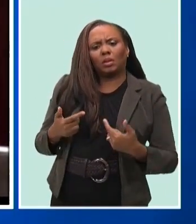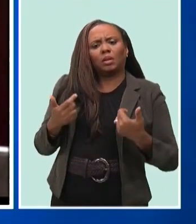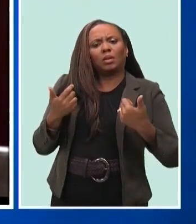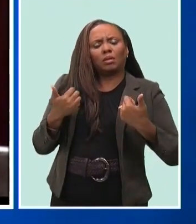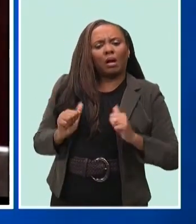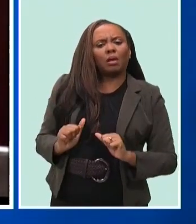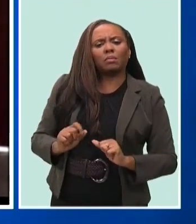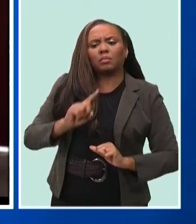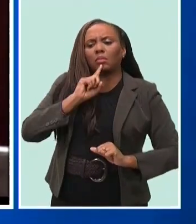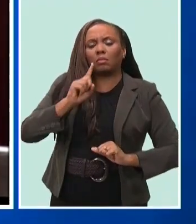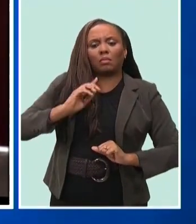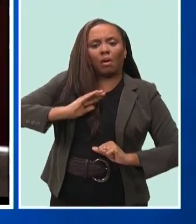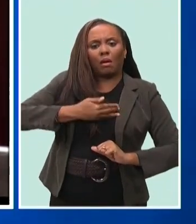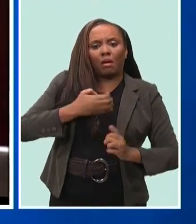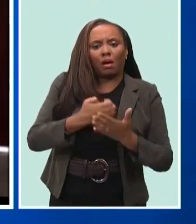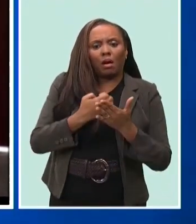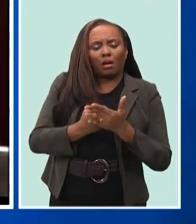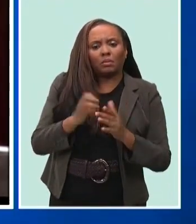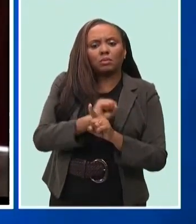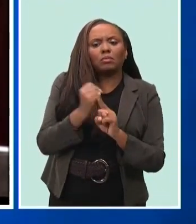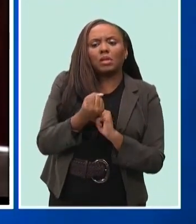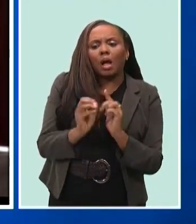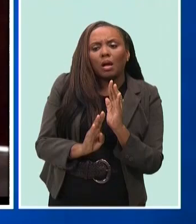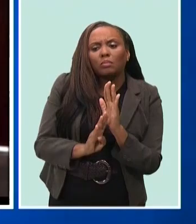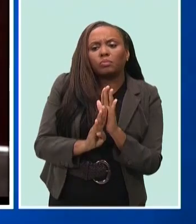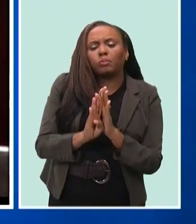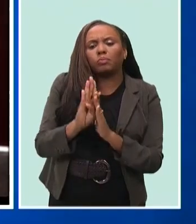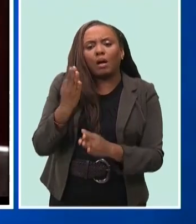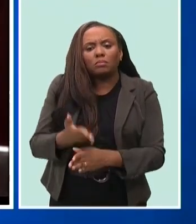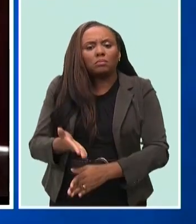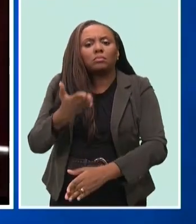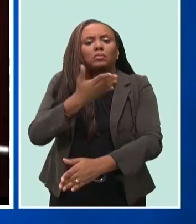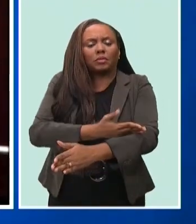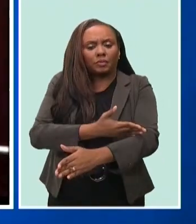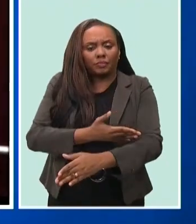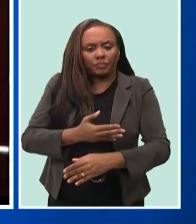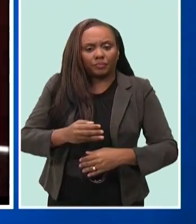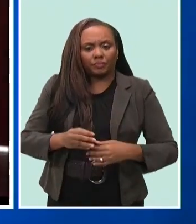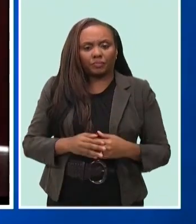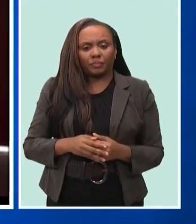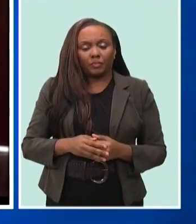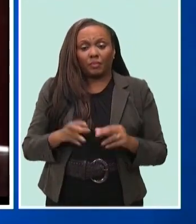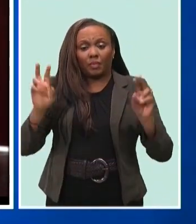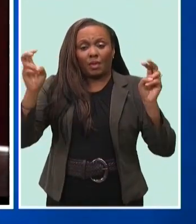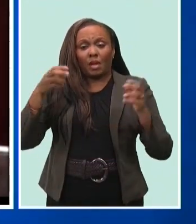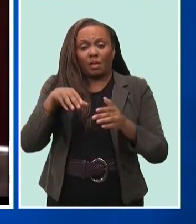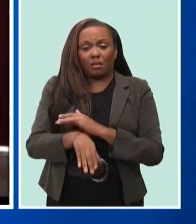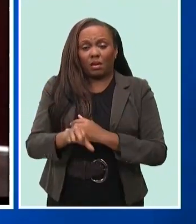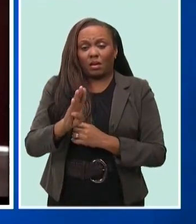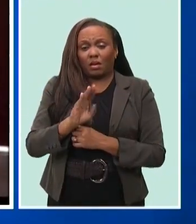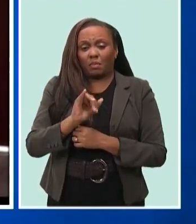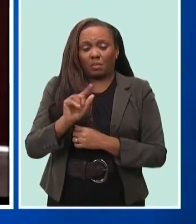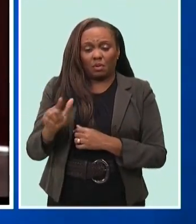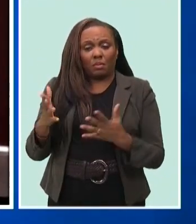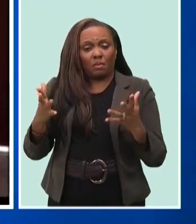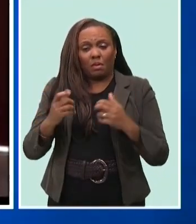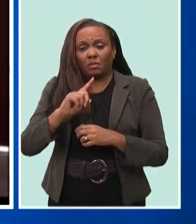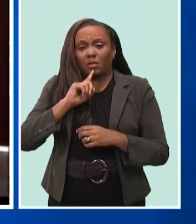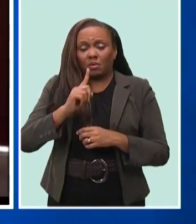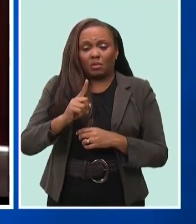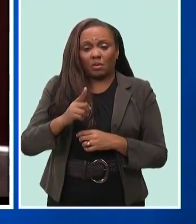to grips with our dire economic situation. This bill is another measure being put in place